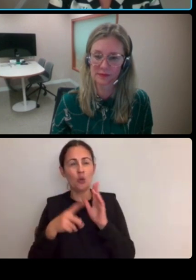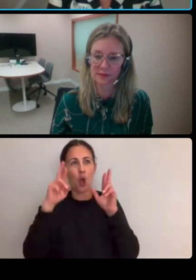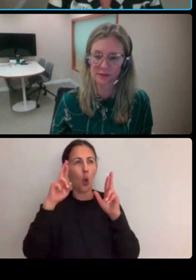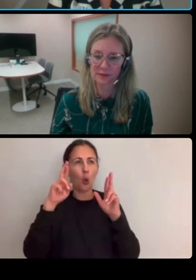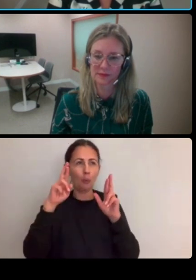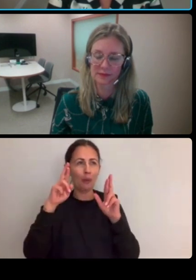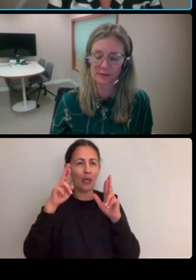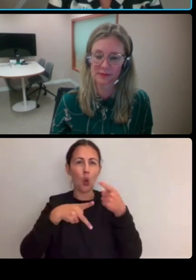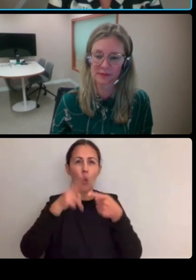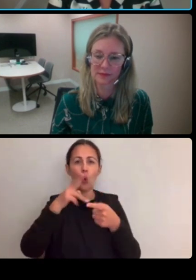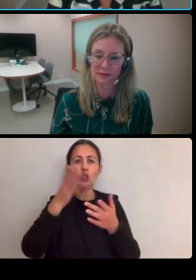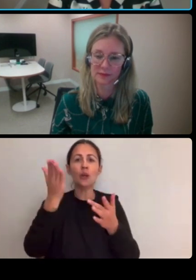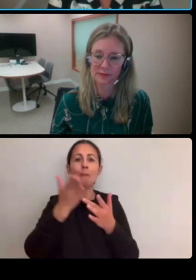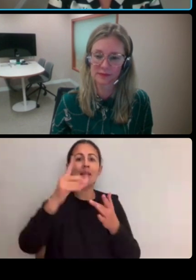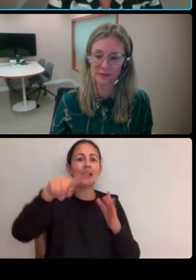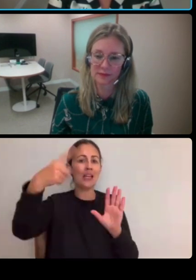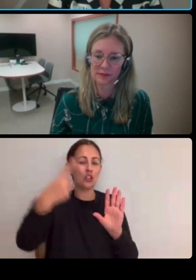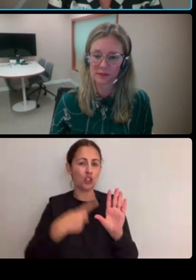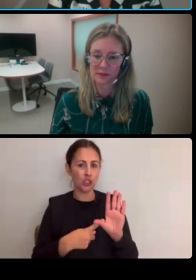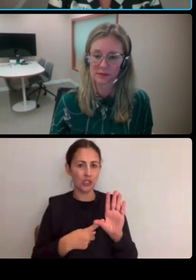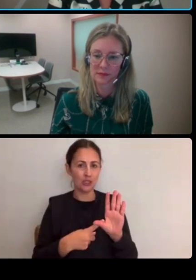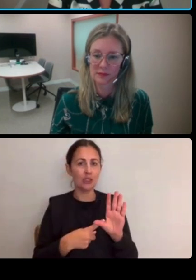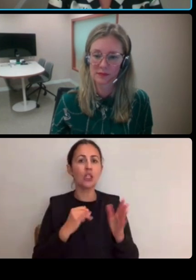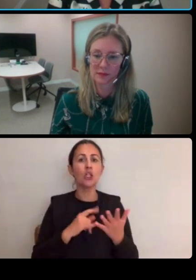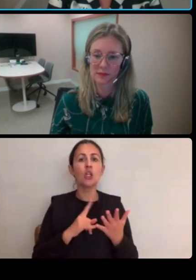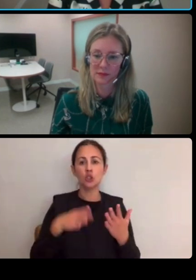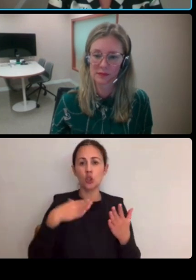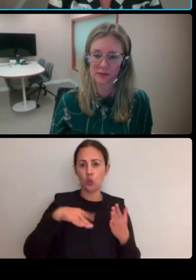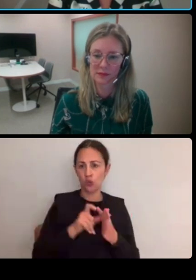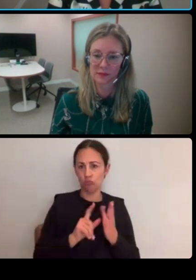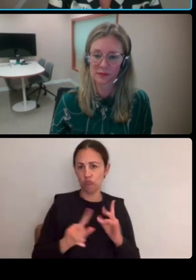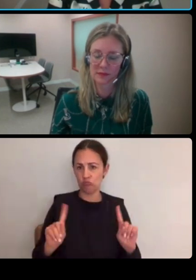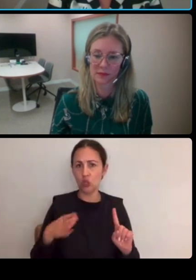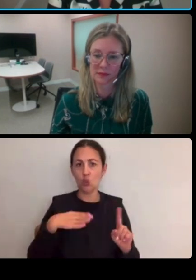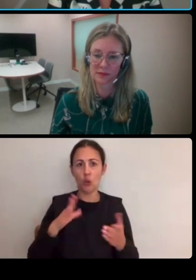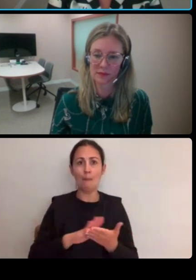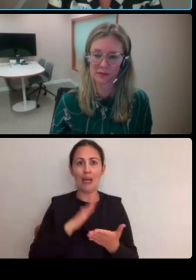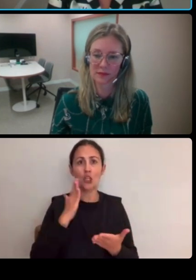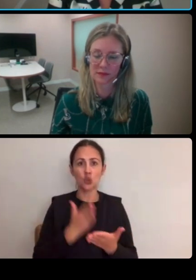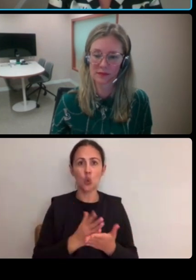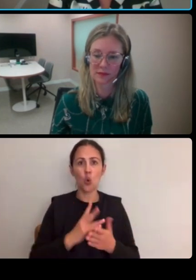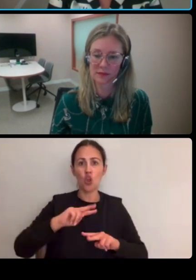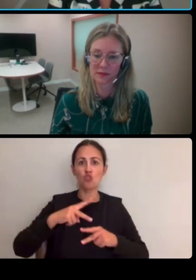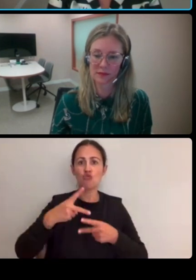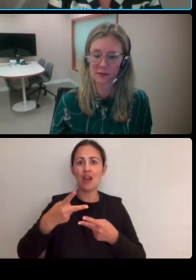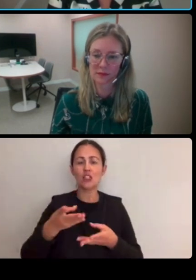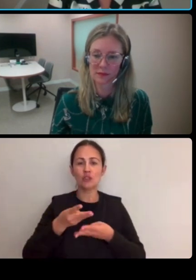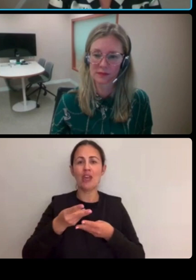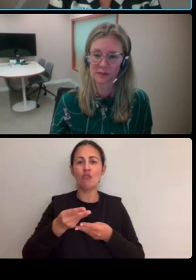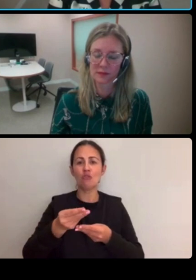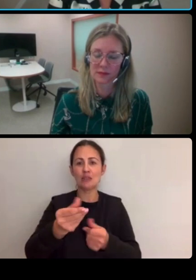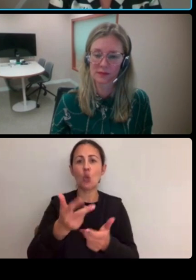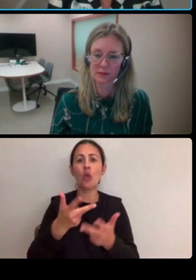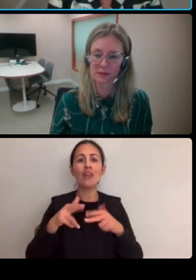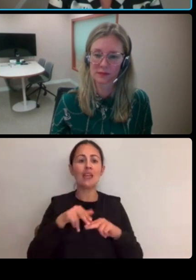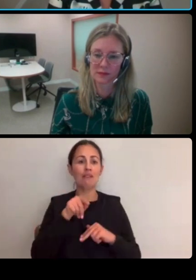of next year, and but what we want to do is we want to make sure that the transition is as seamless as possible. So if you're a